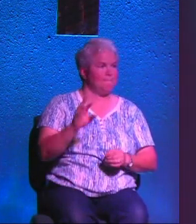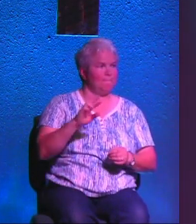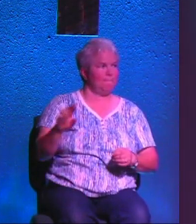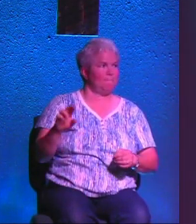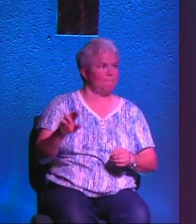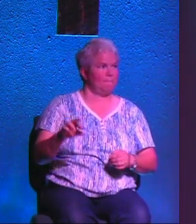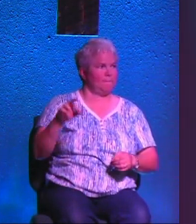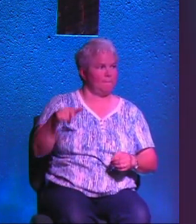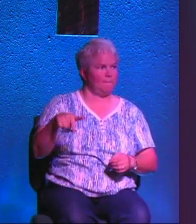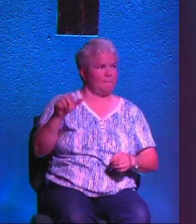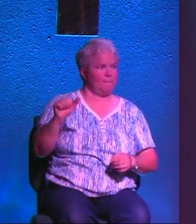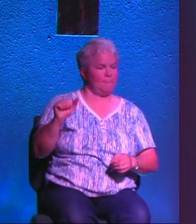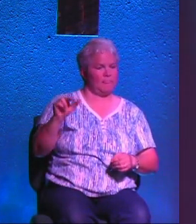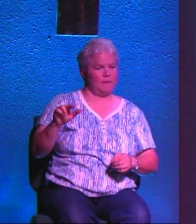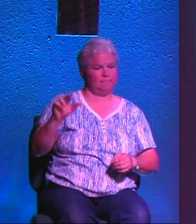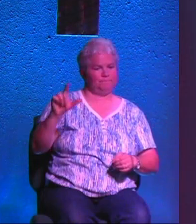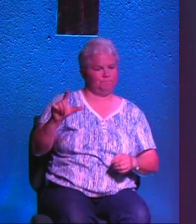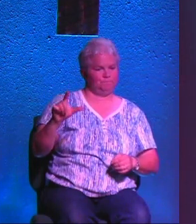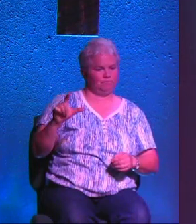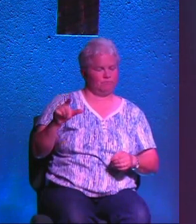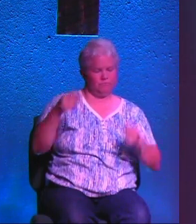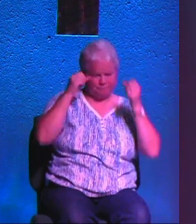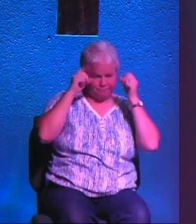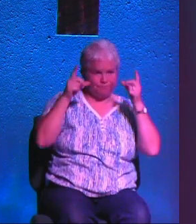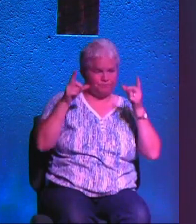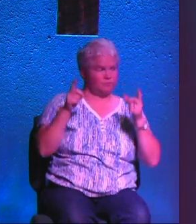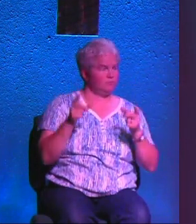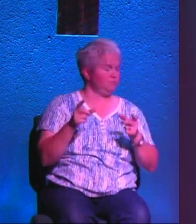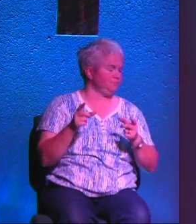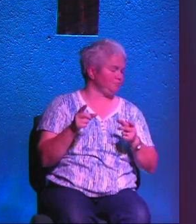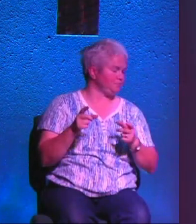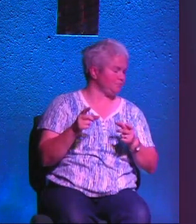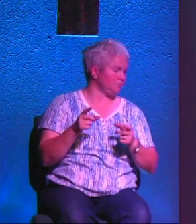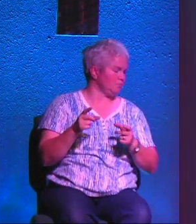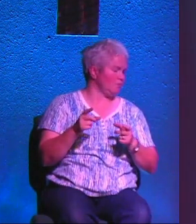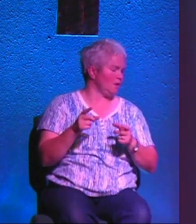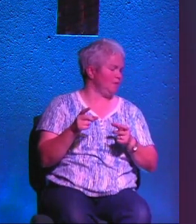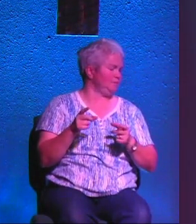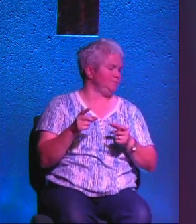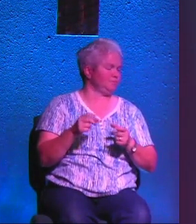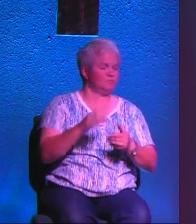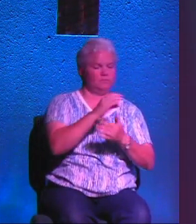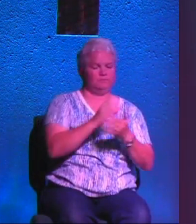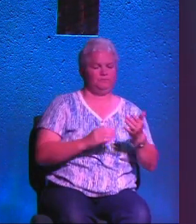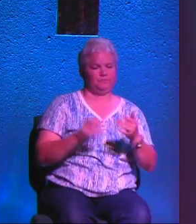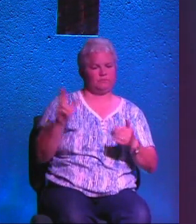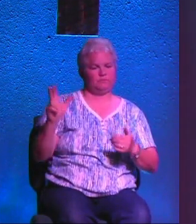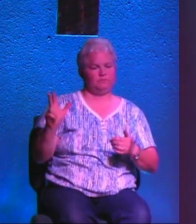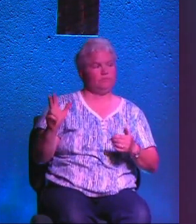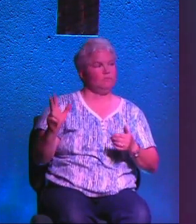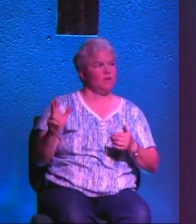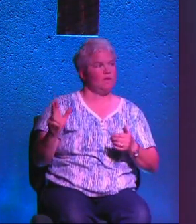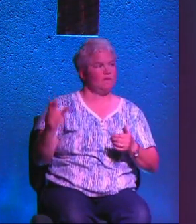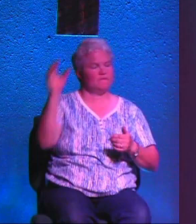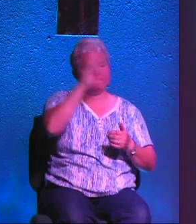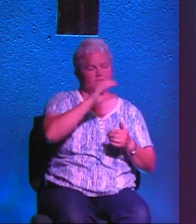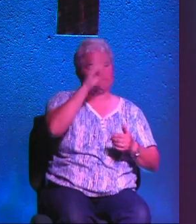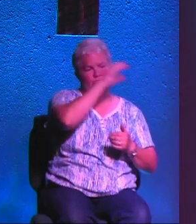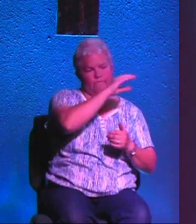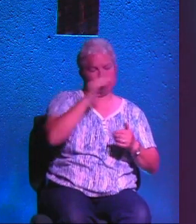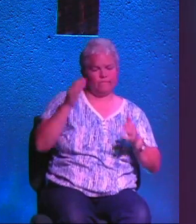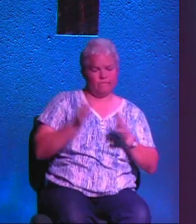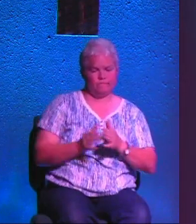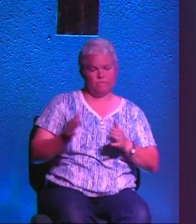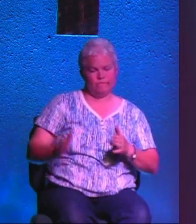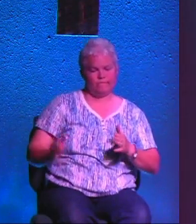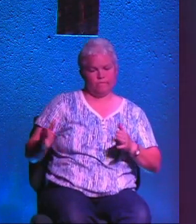So Paul is telling us these warnings. Be aware of this. But as we step into chapter 3, he's going to say, hey, seek and set